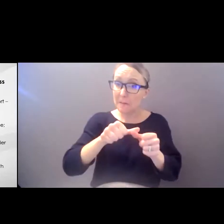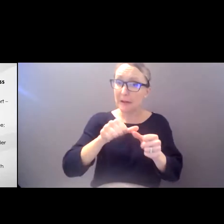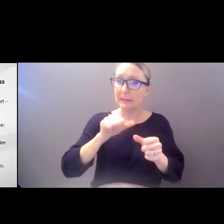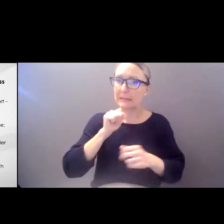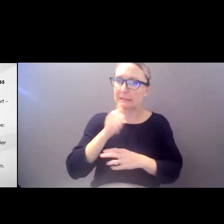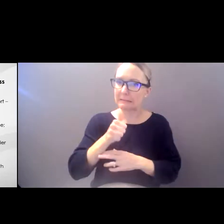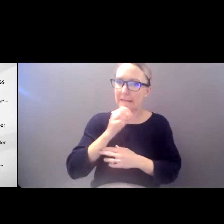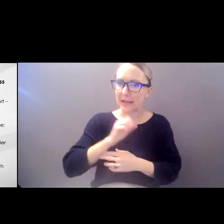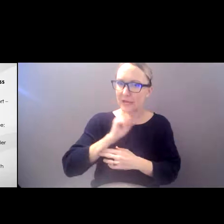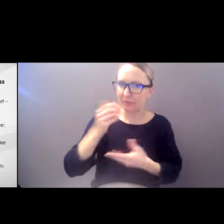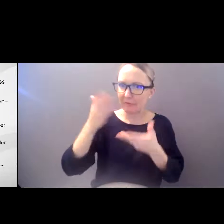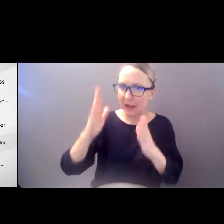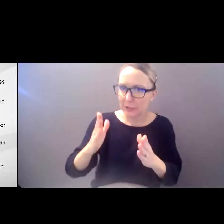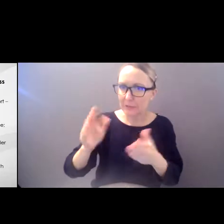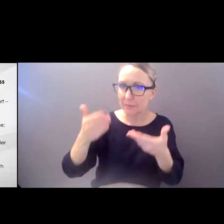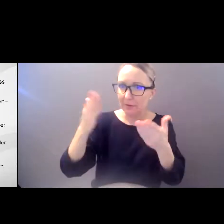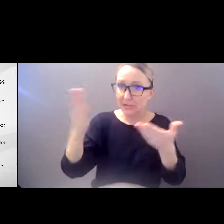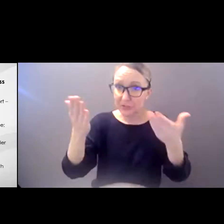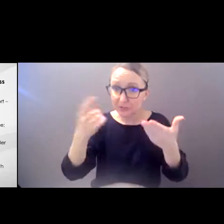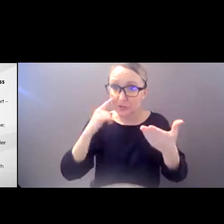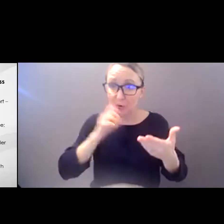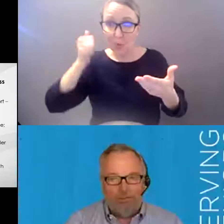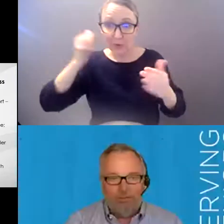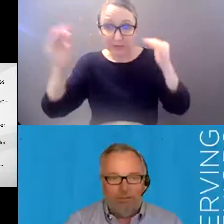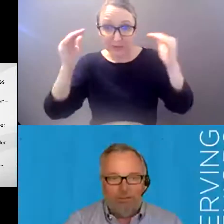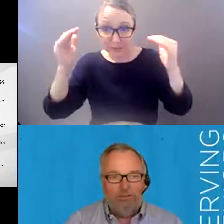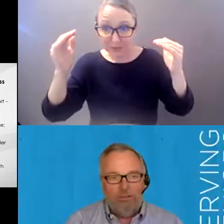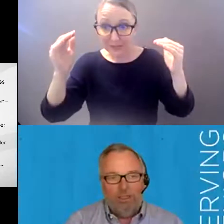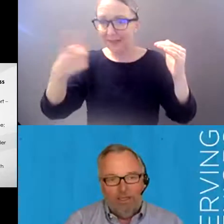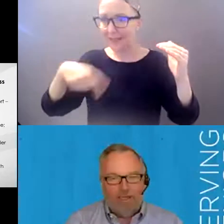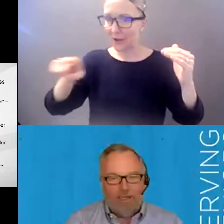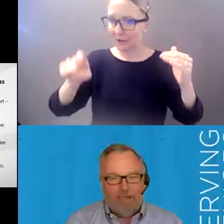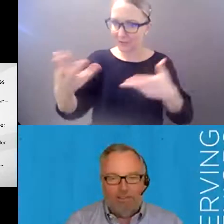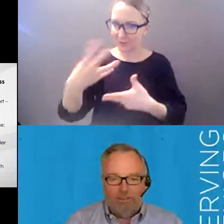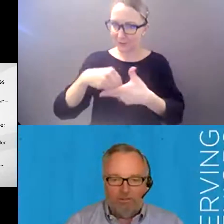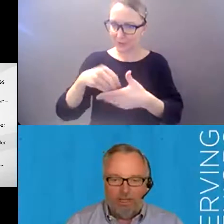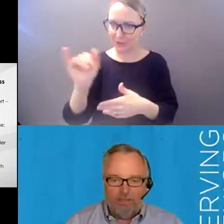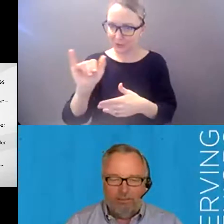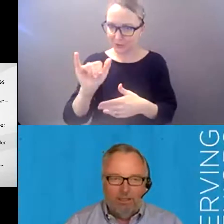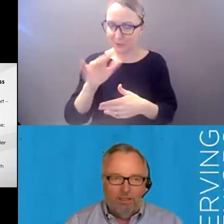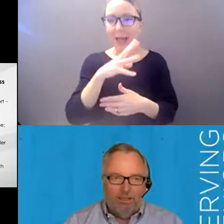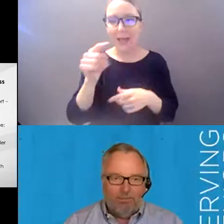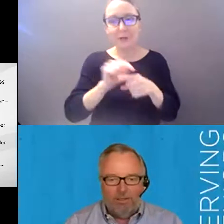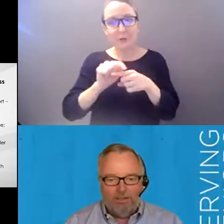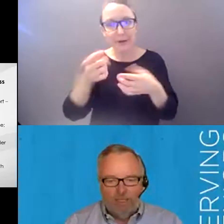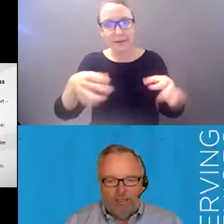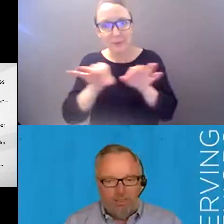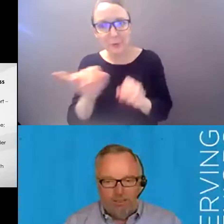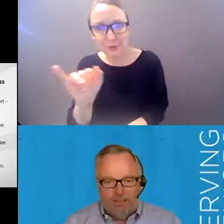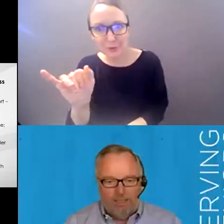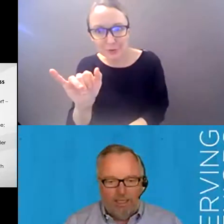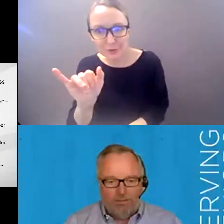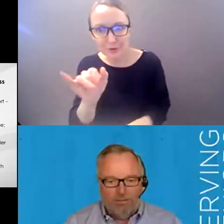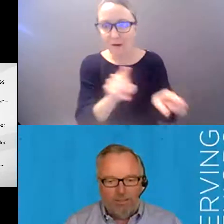providers that provide services to older adults need to be included, as well as training. We also